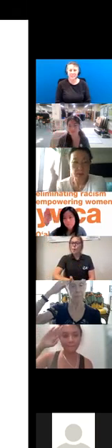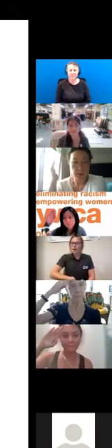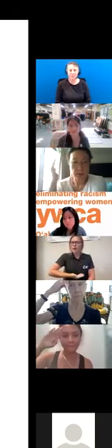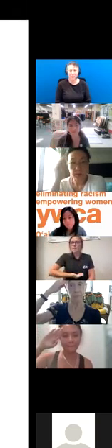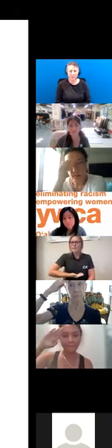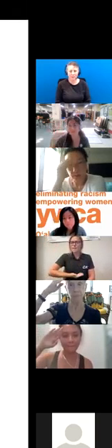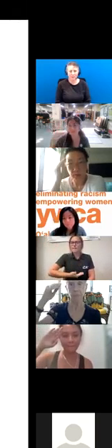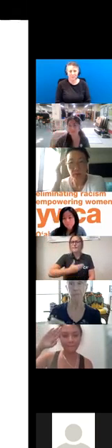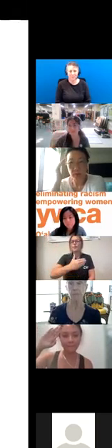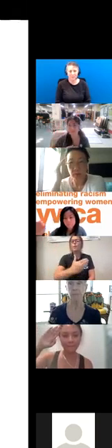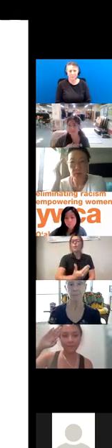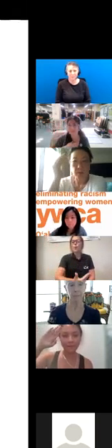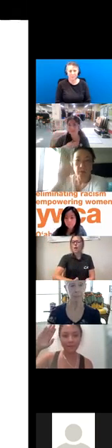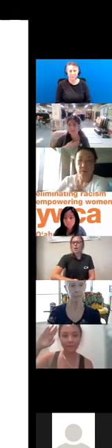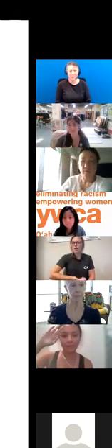that. Welcome.